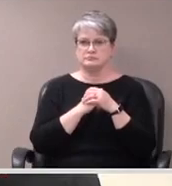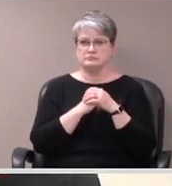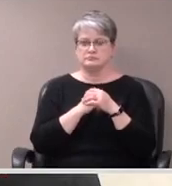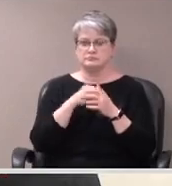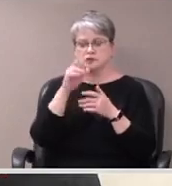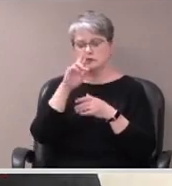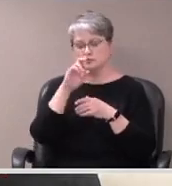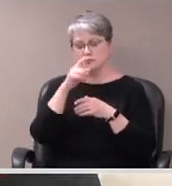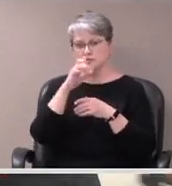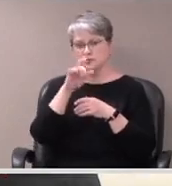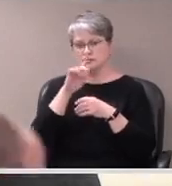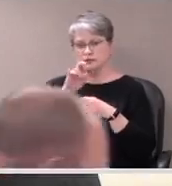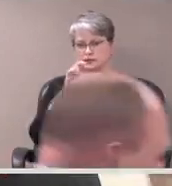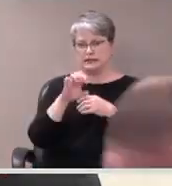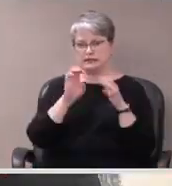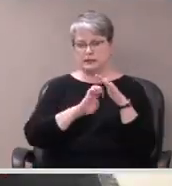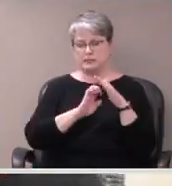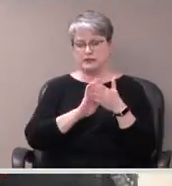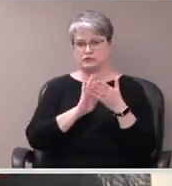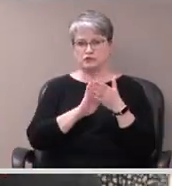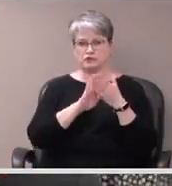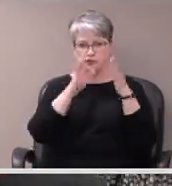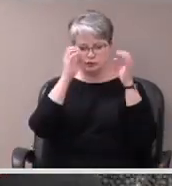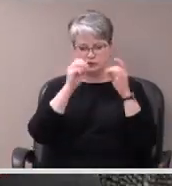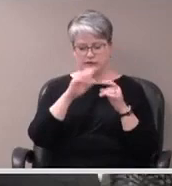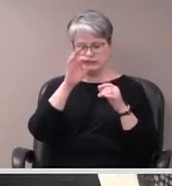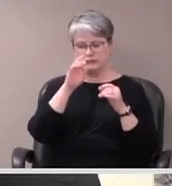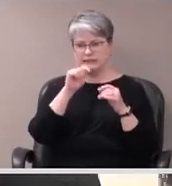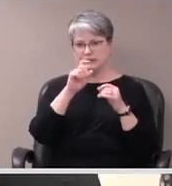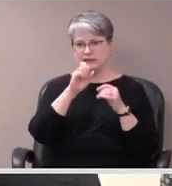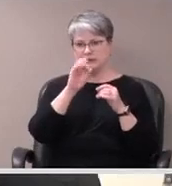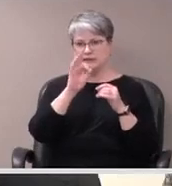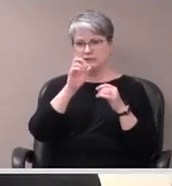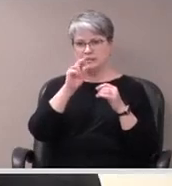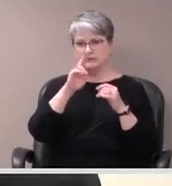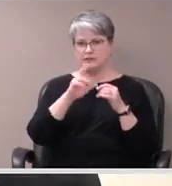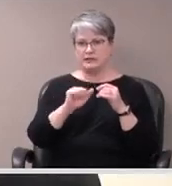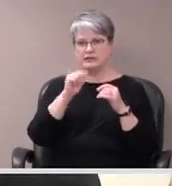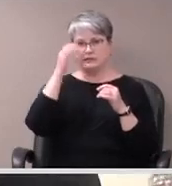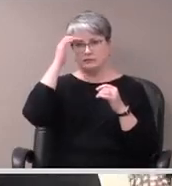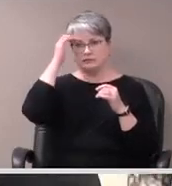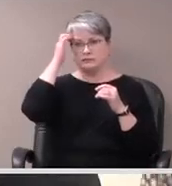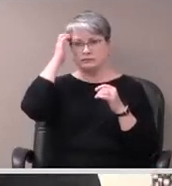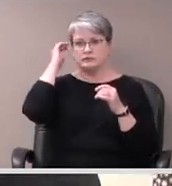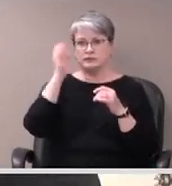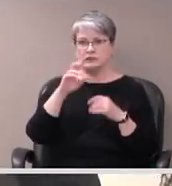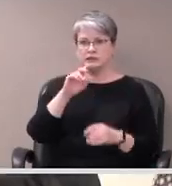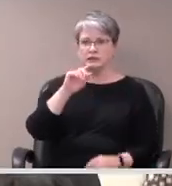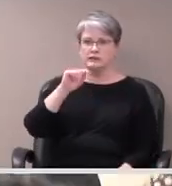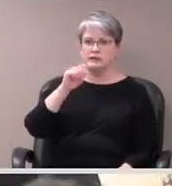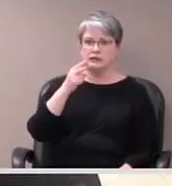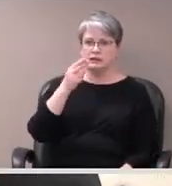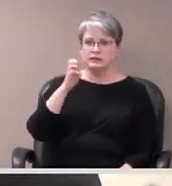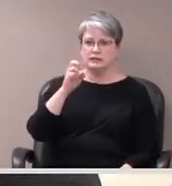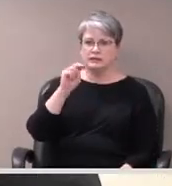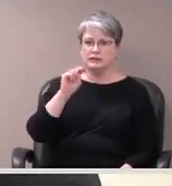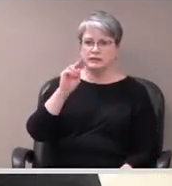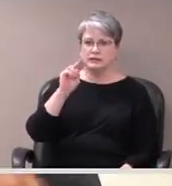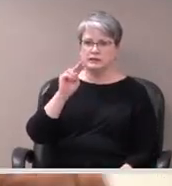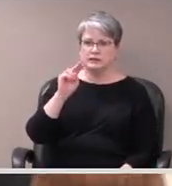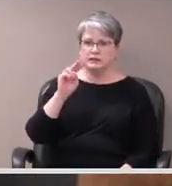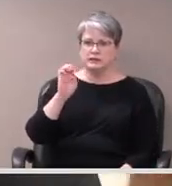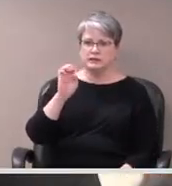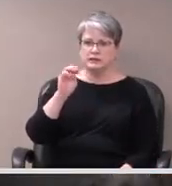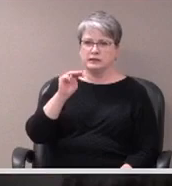Rangeland Elementary School teacher Tiffany Thieneman. Joining her in the recognition is Assistant Superintendent Nate Meyer and her principal